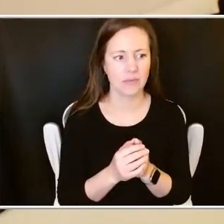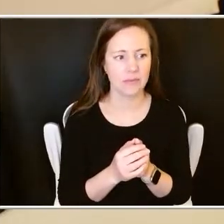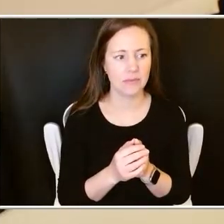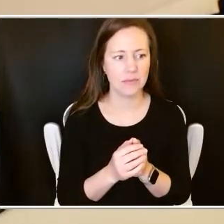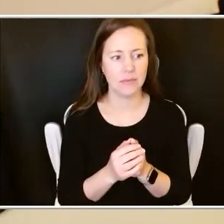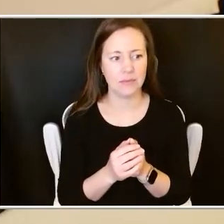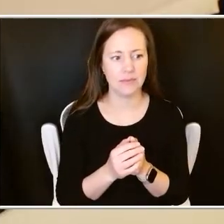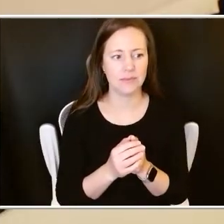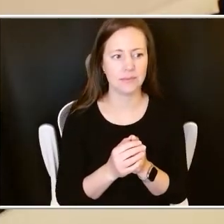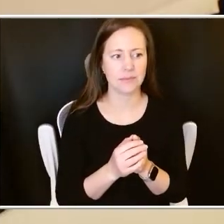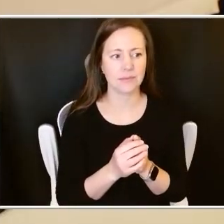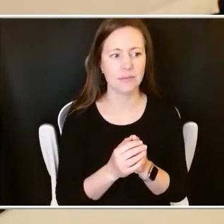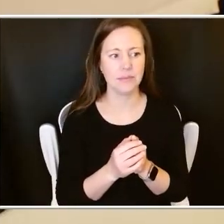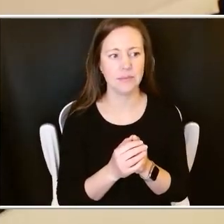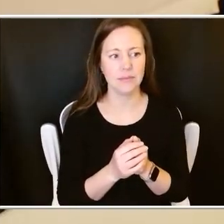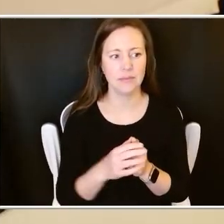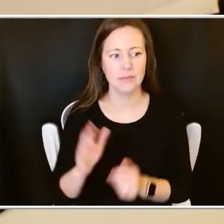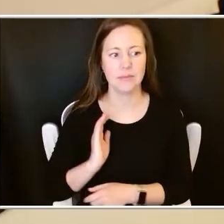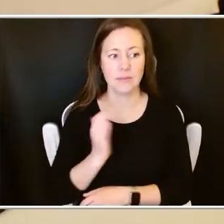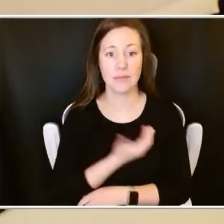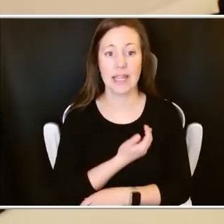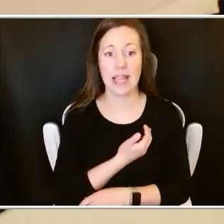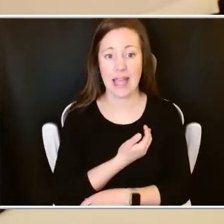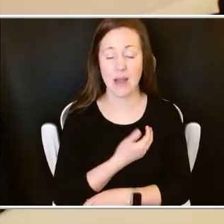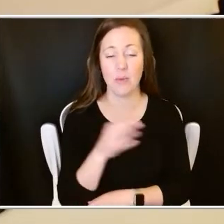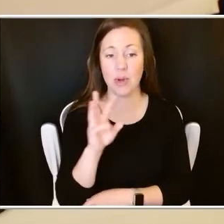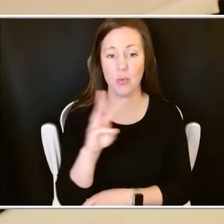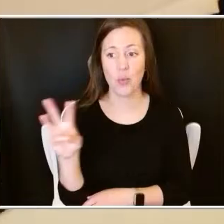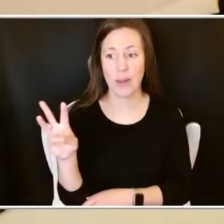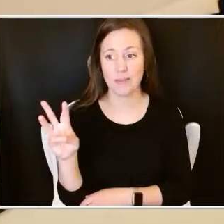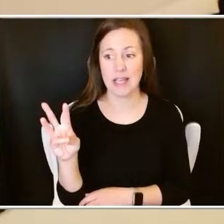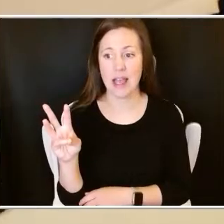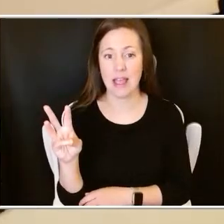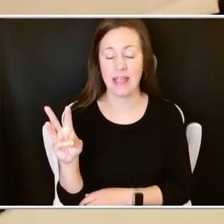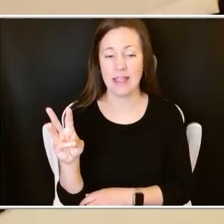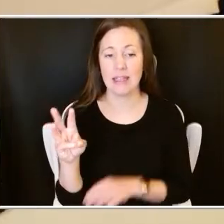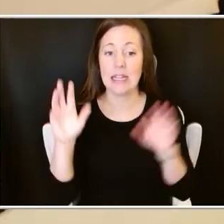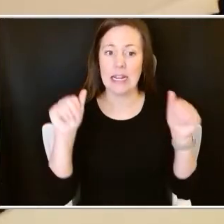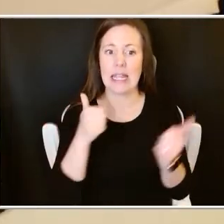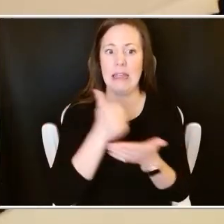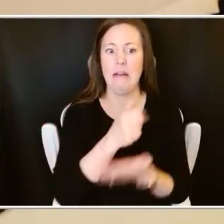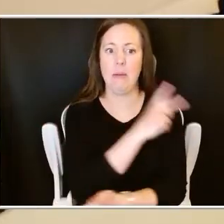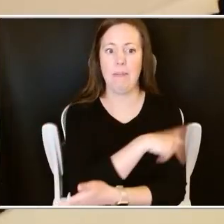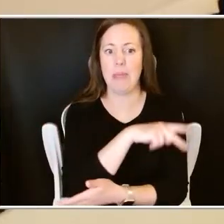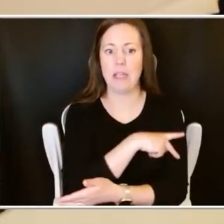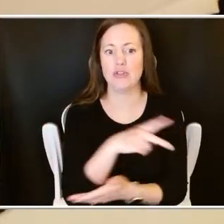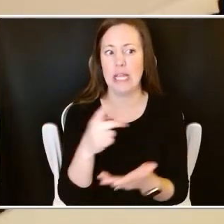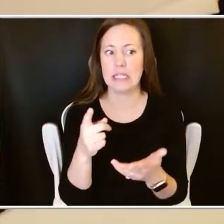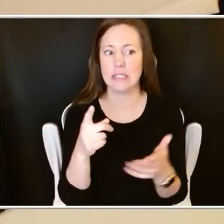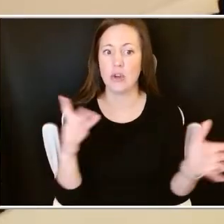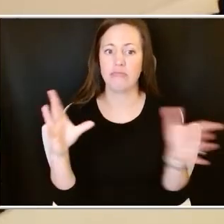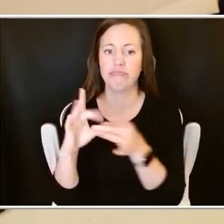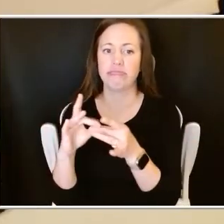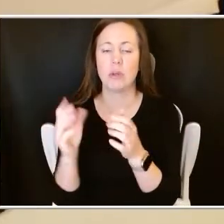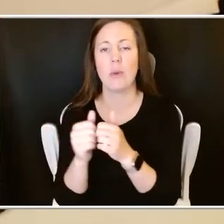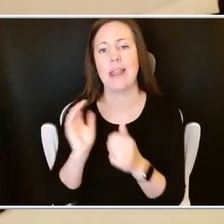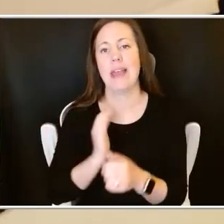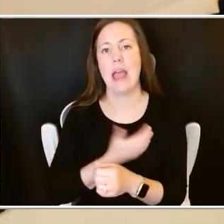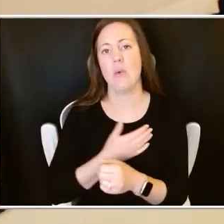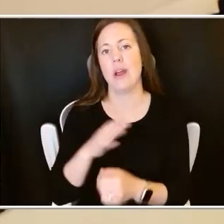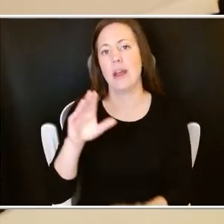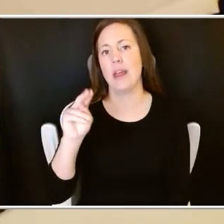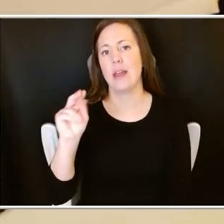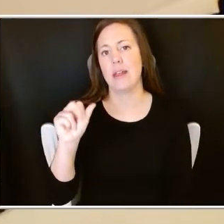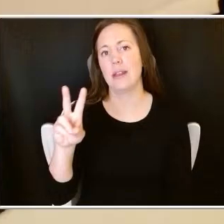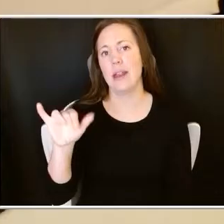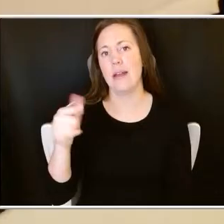of course, our website can direct patients to our navigation team. We have an excellent navigation team